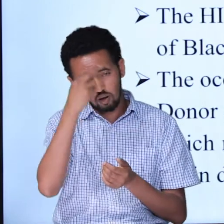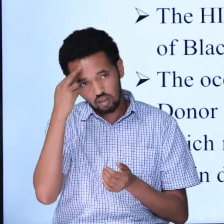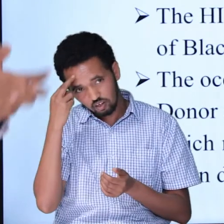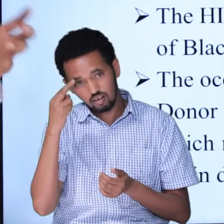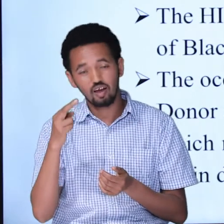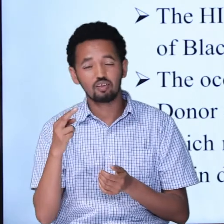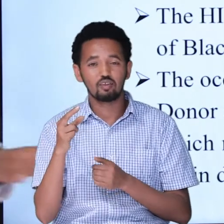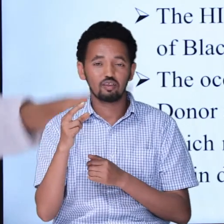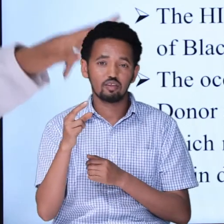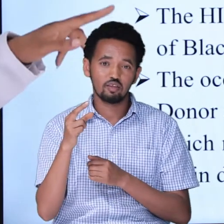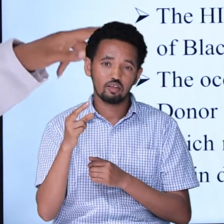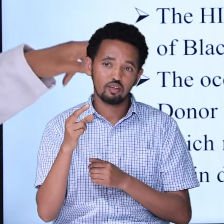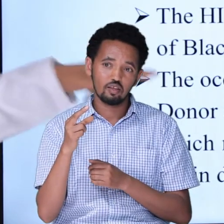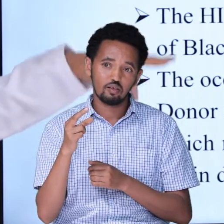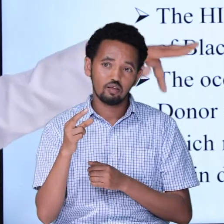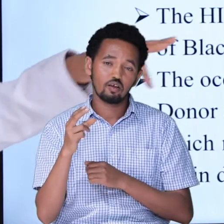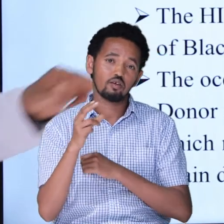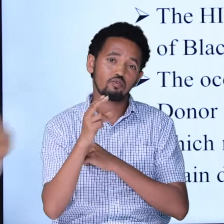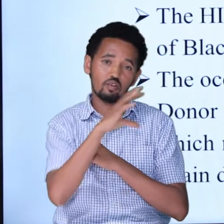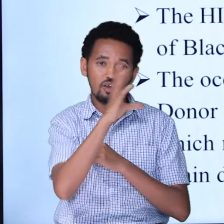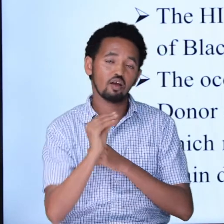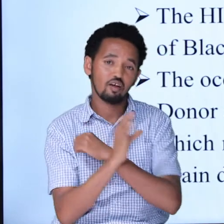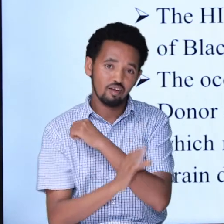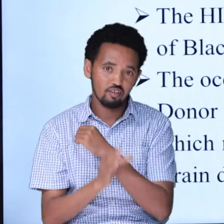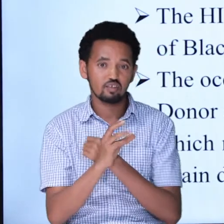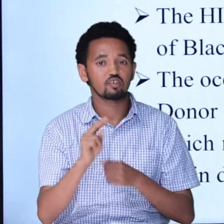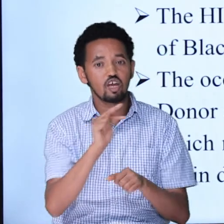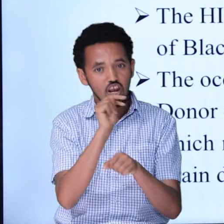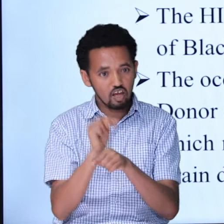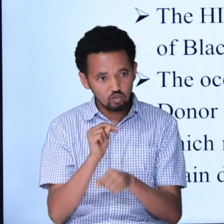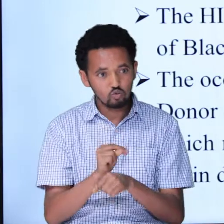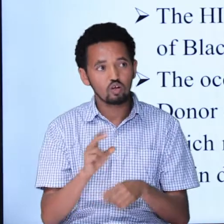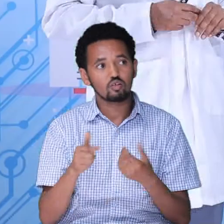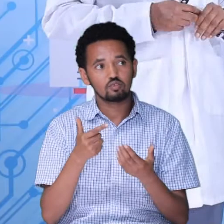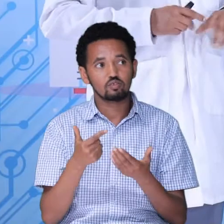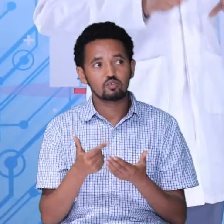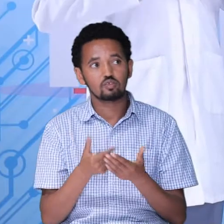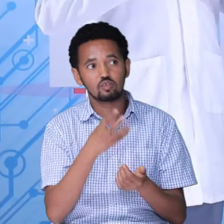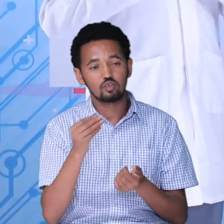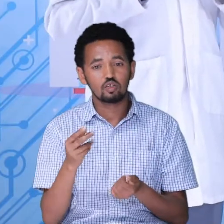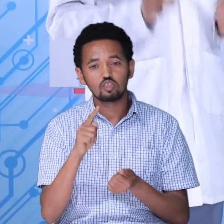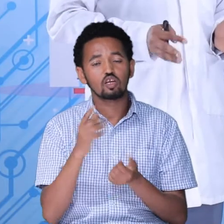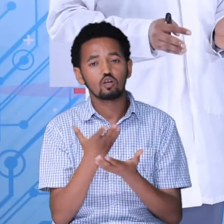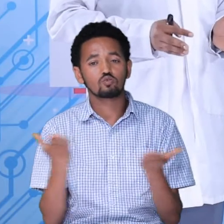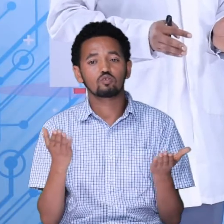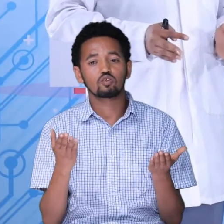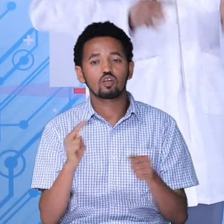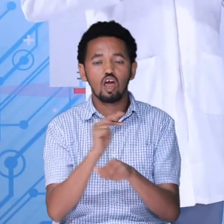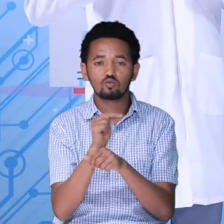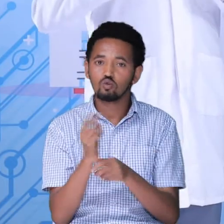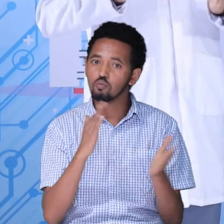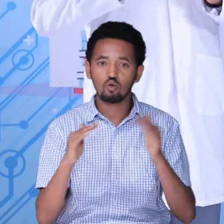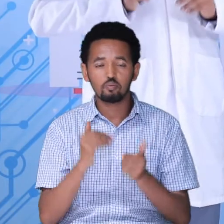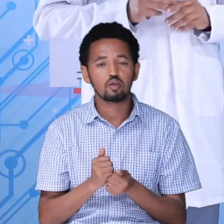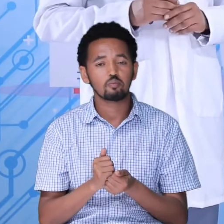countries. The other problem, the occurrence of natural and man-made disaster. There was a natural problem as well